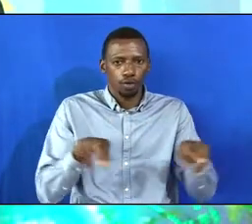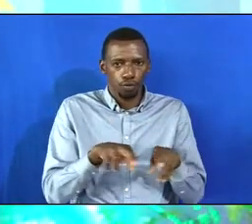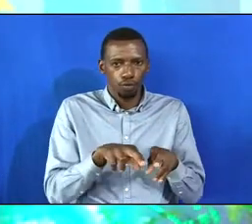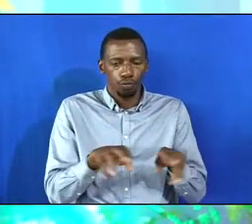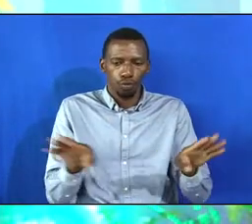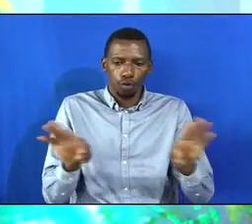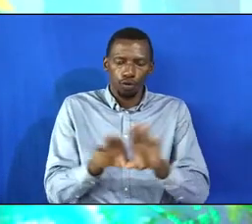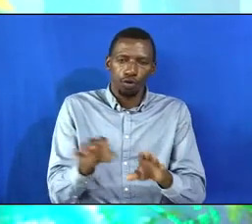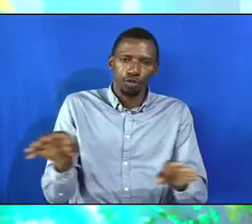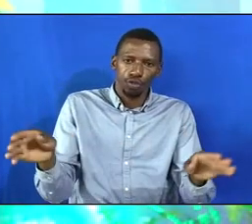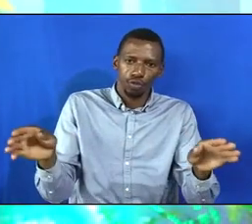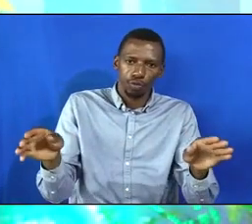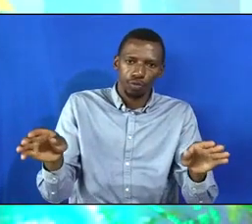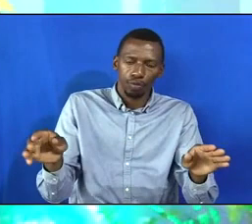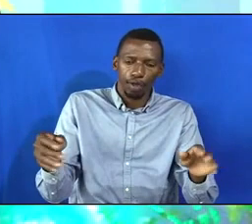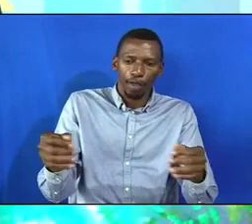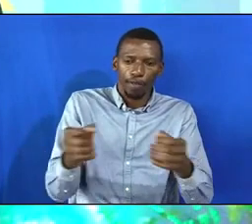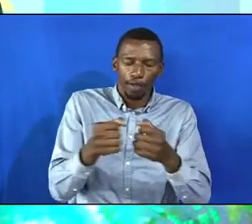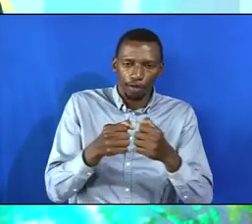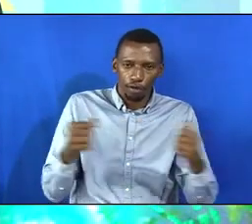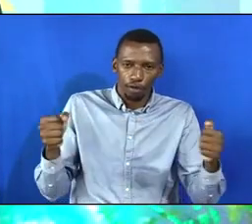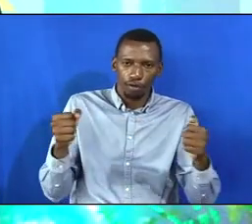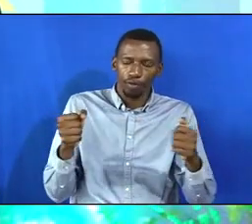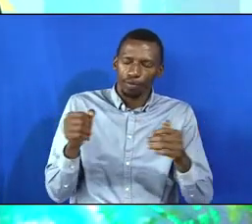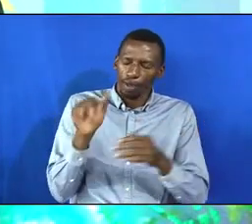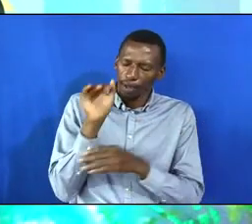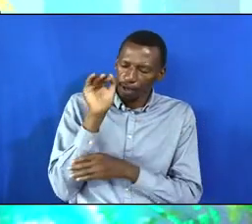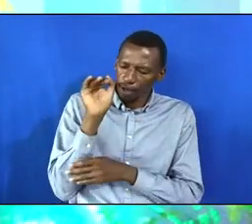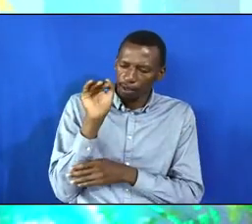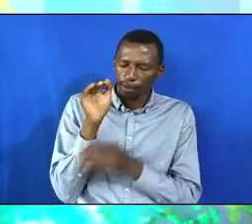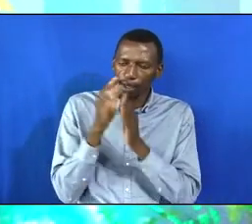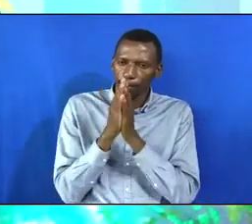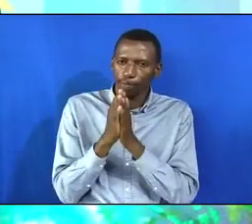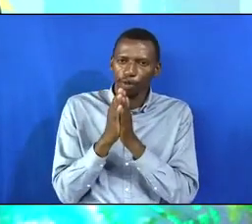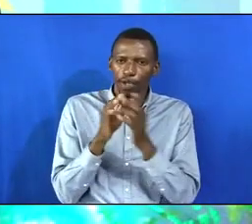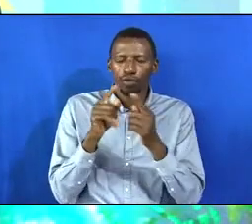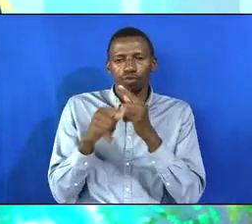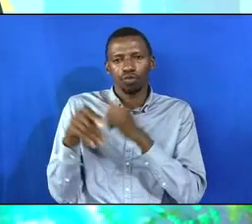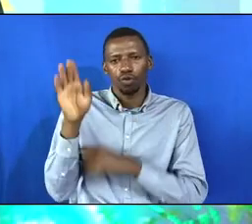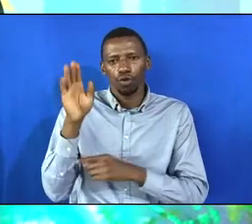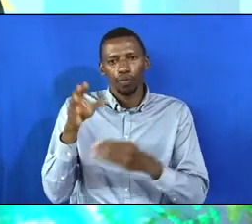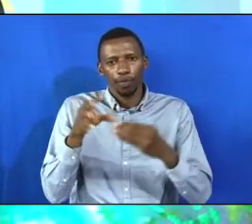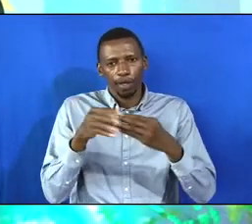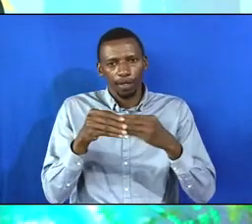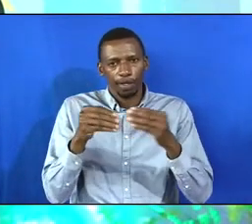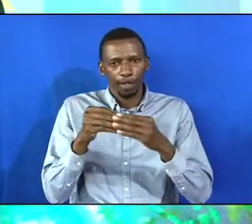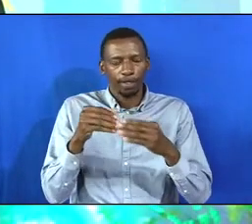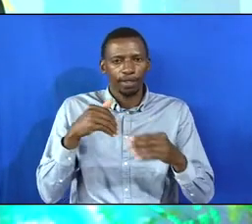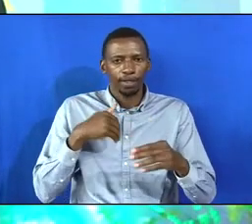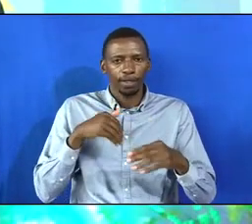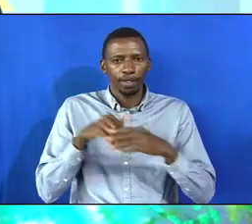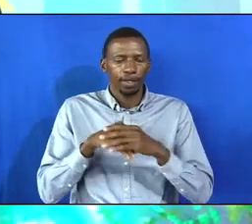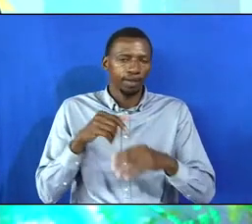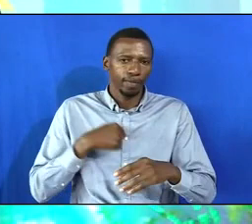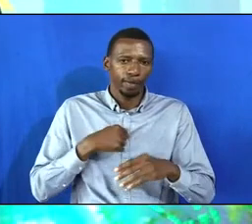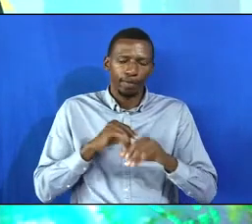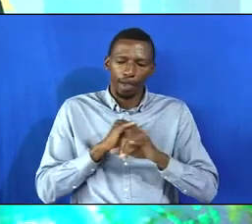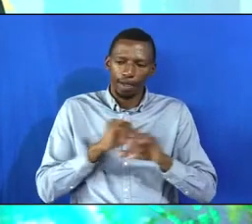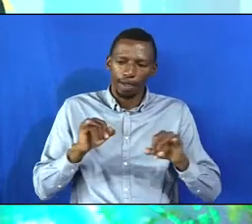plead with God. Create in me a clean heart, O God, and renew a right spirit within